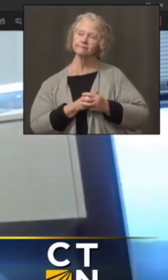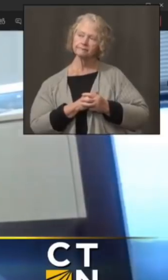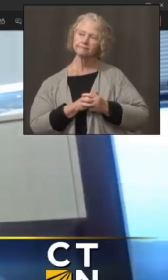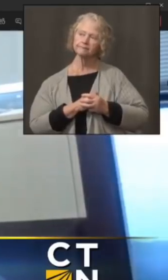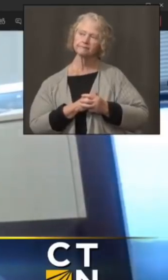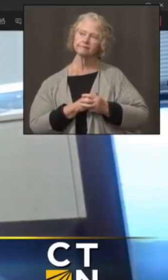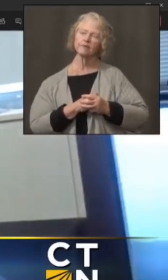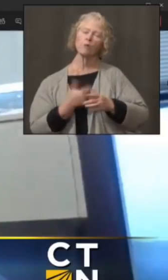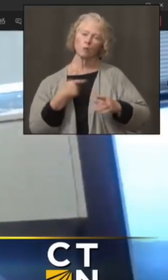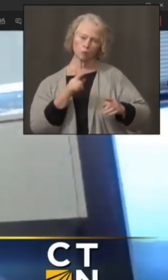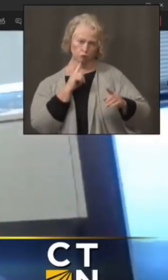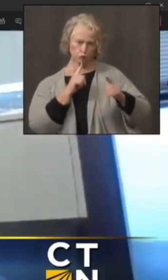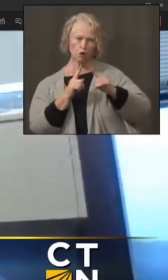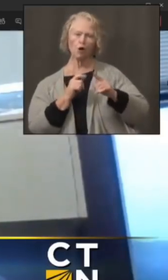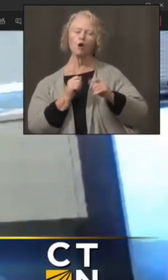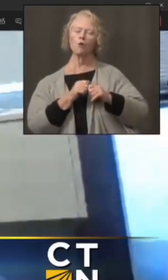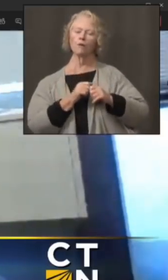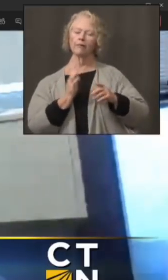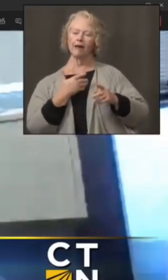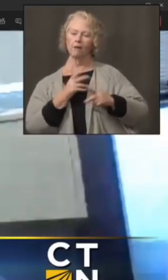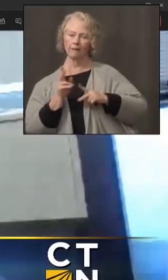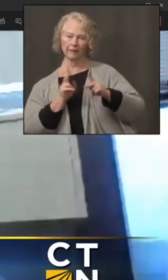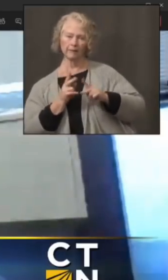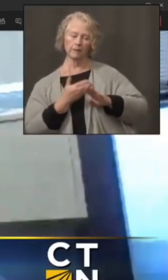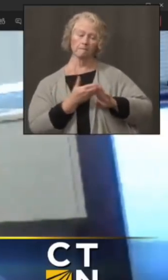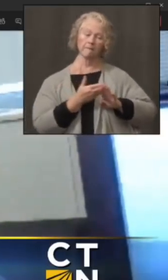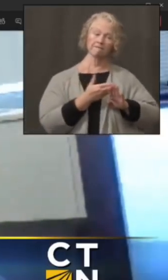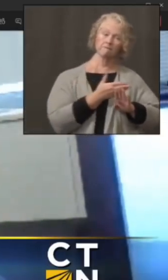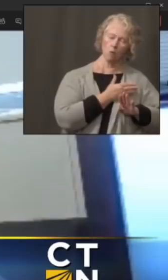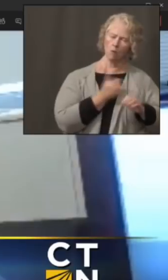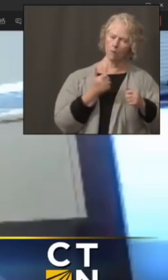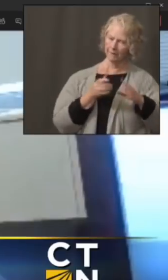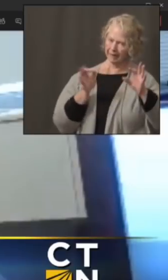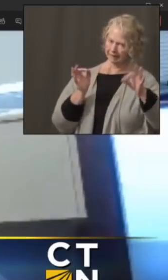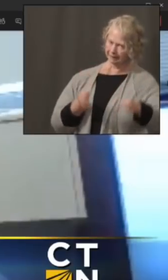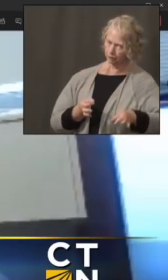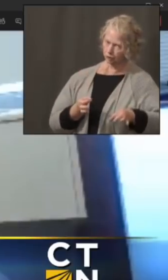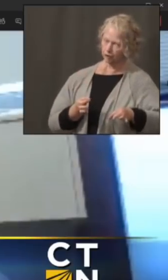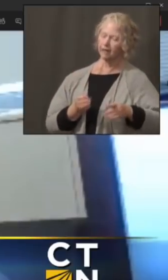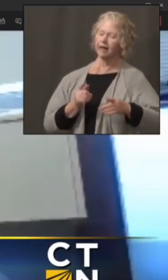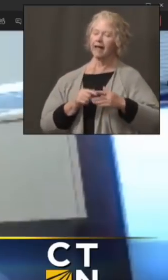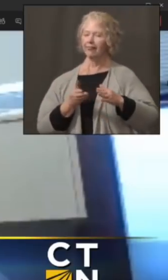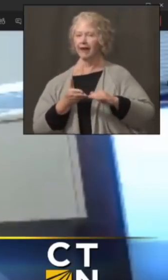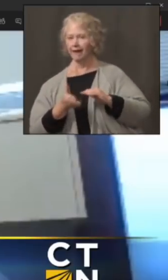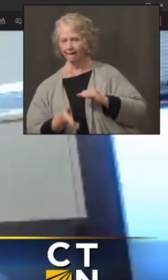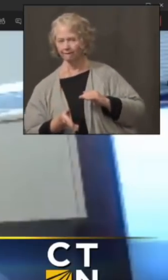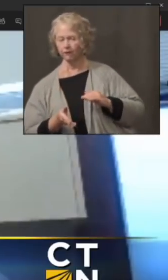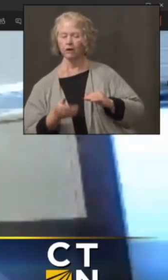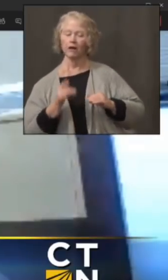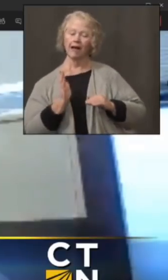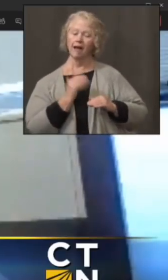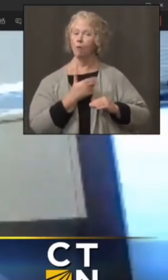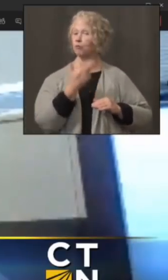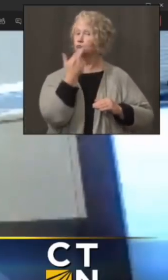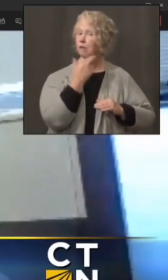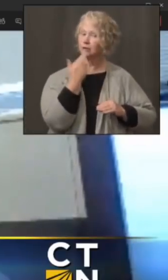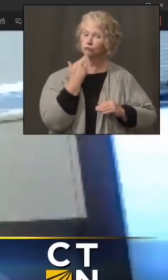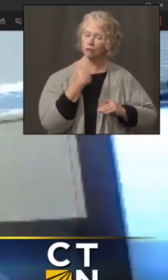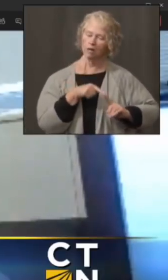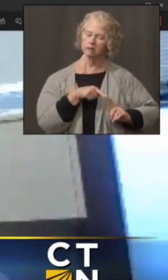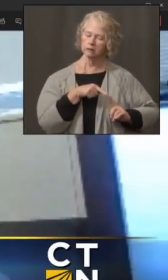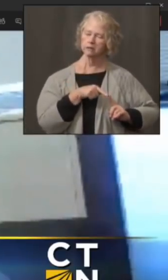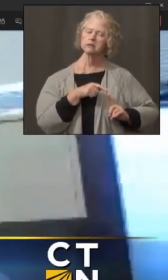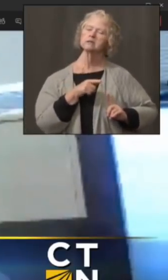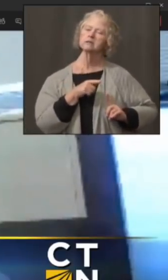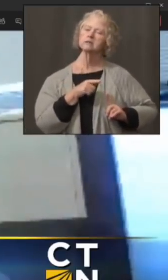We spoke to folks before and after we made the decision to go back to Phase 2. For the restaurants in particular,